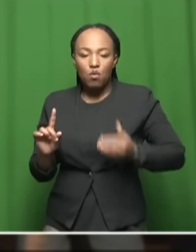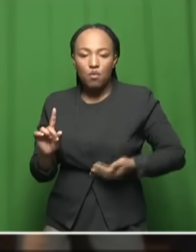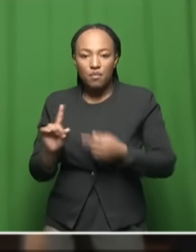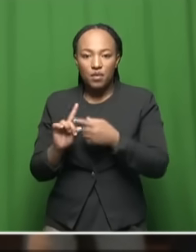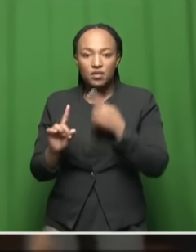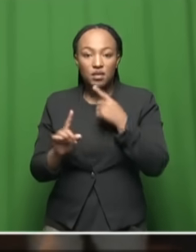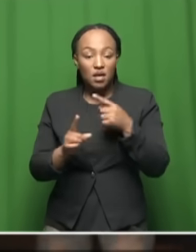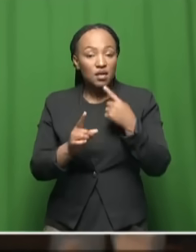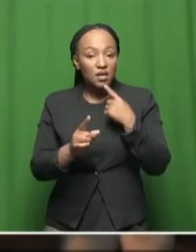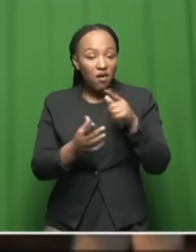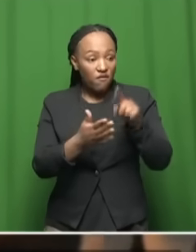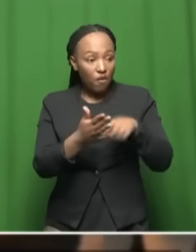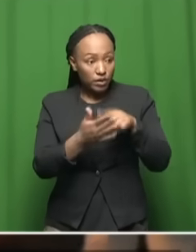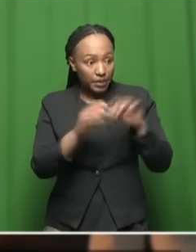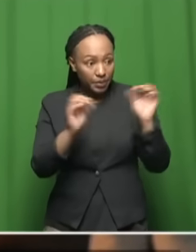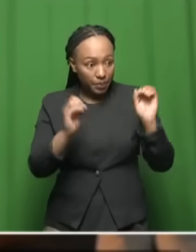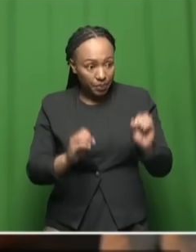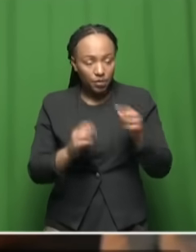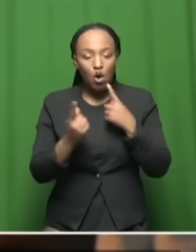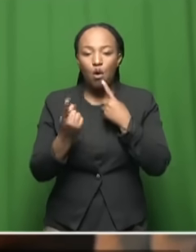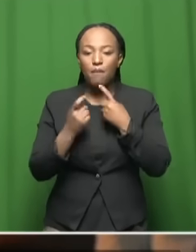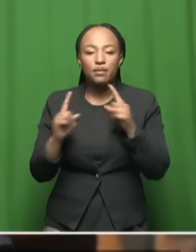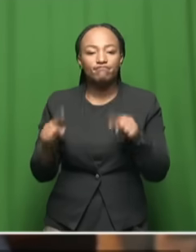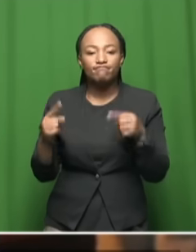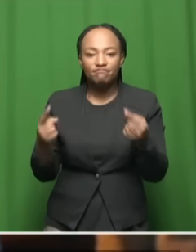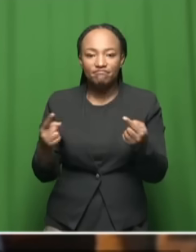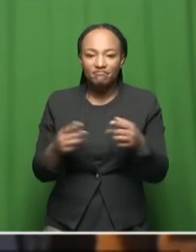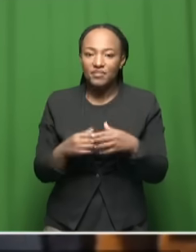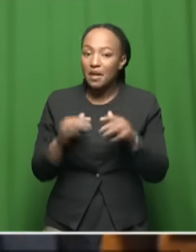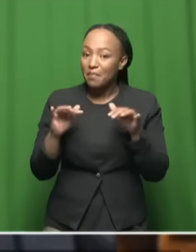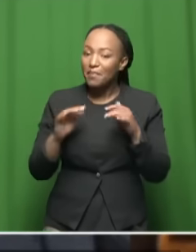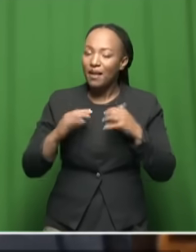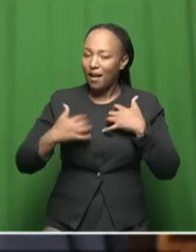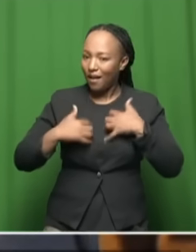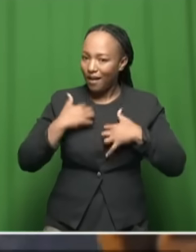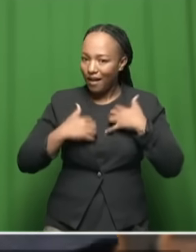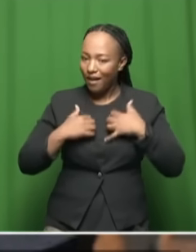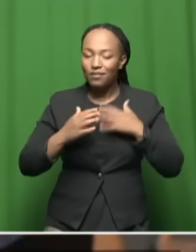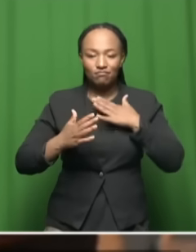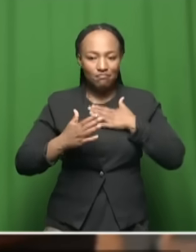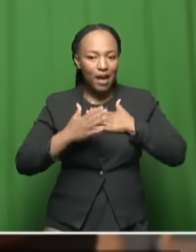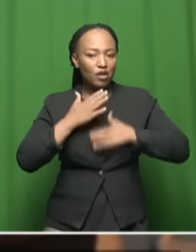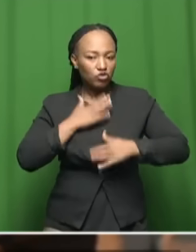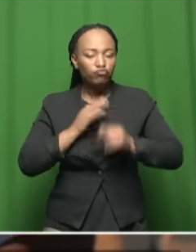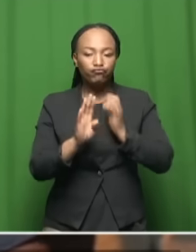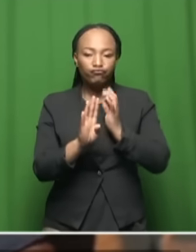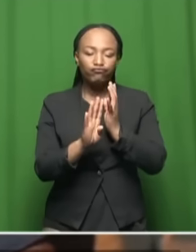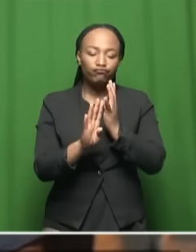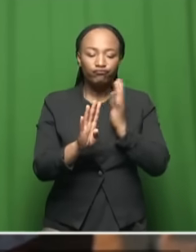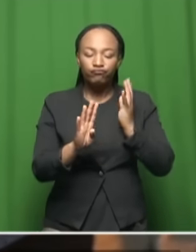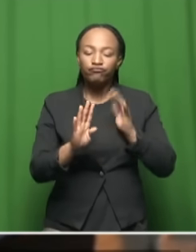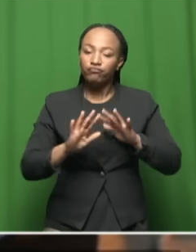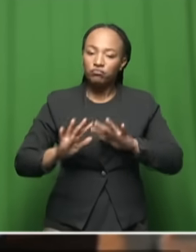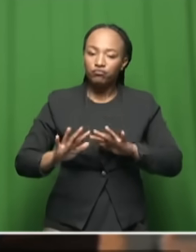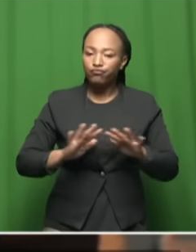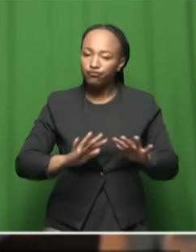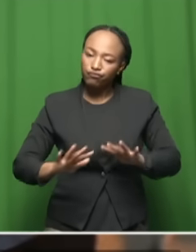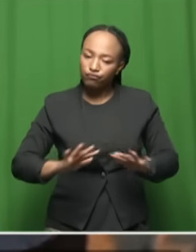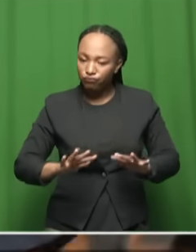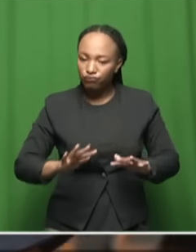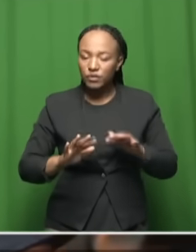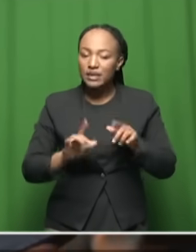don't vote, you can't complain. So there you heard it. People are excited to vote. They're very patient. They seem very calm. But we saw that everywhere, even